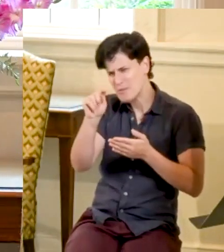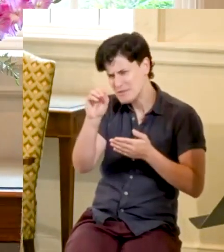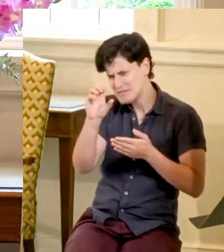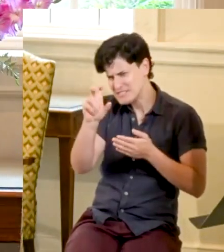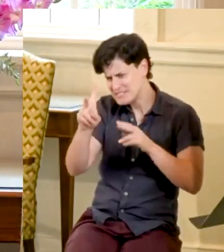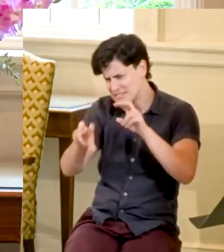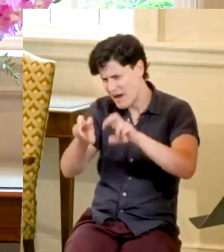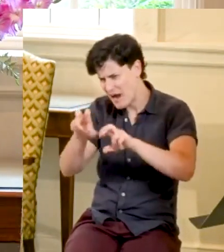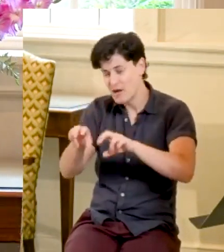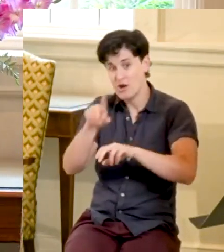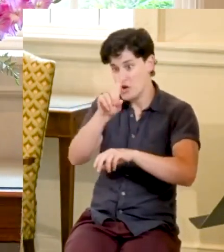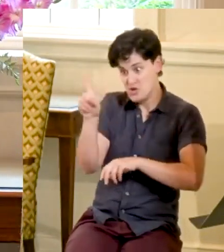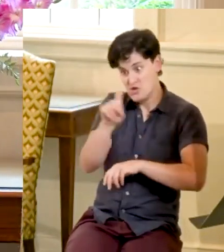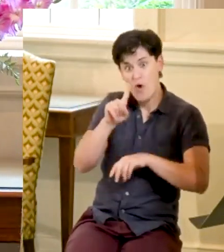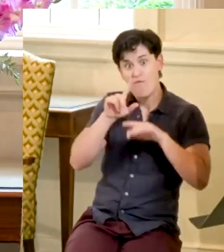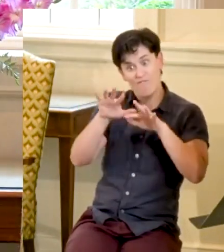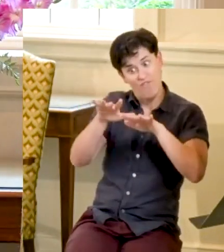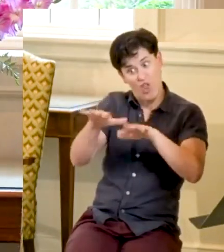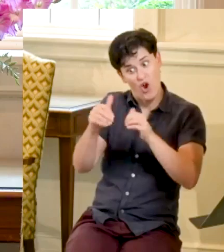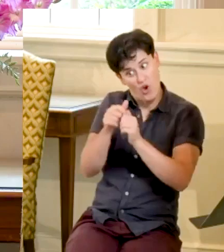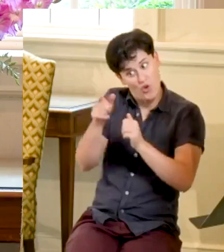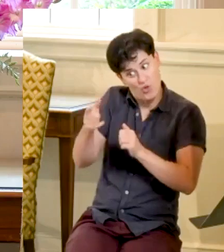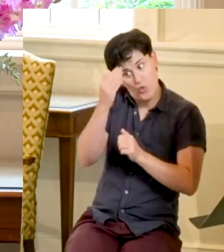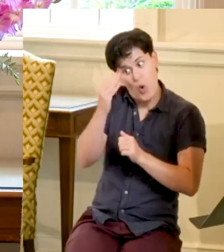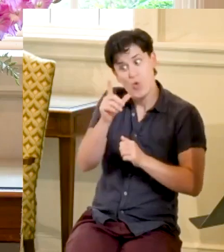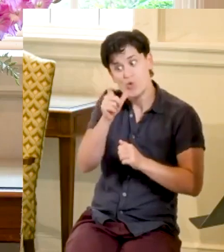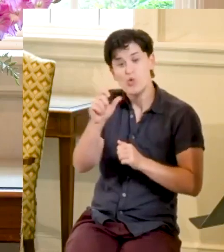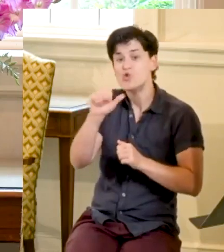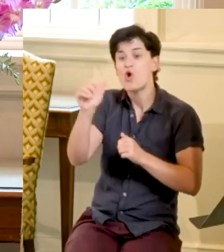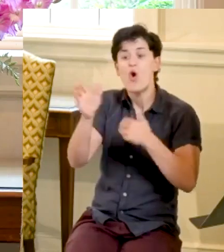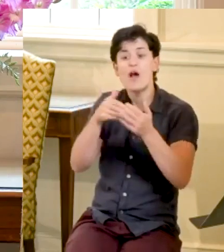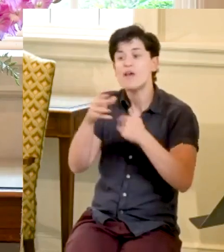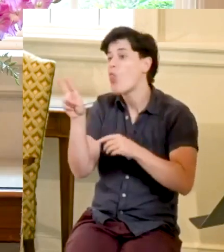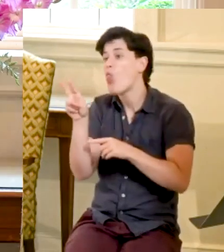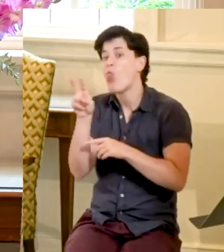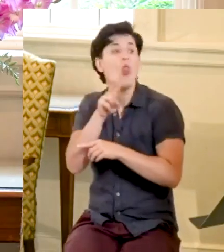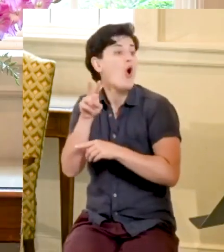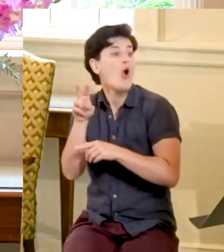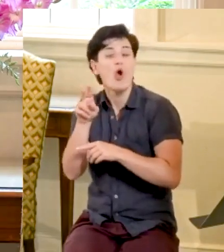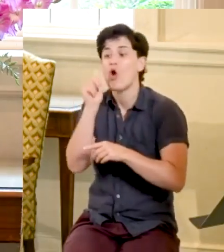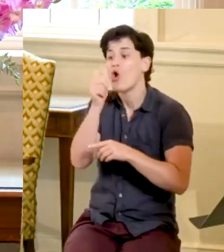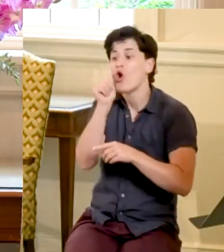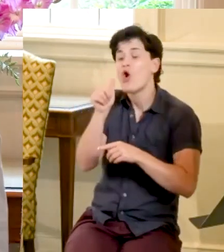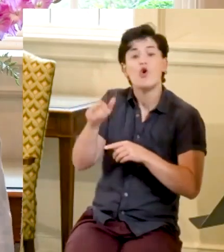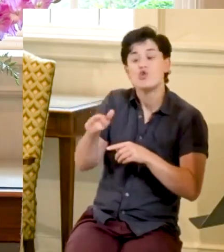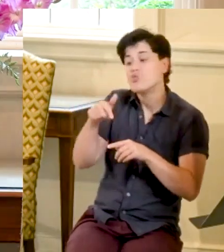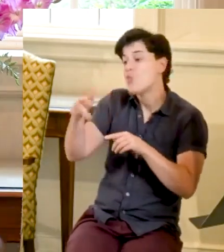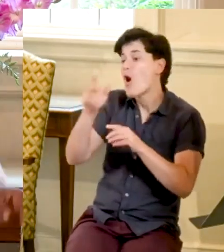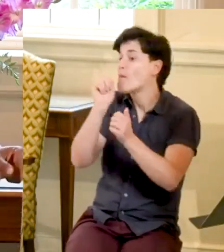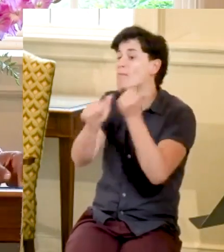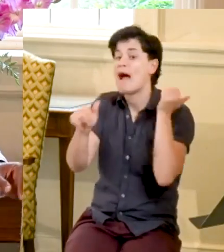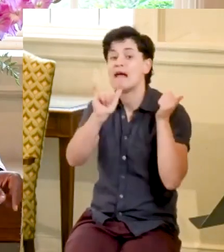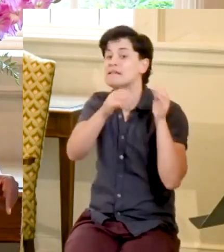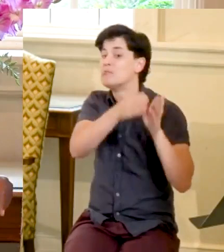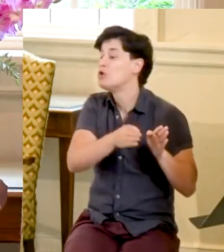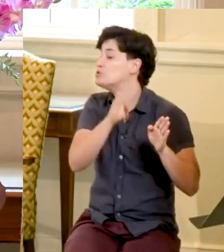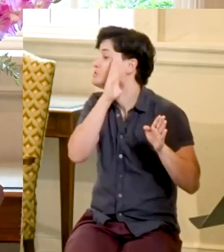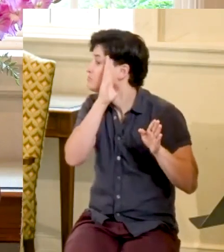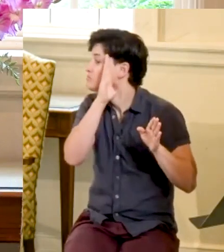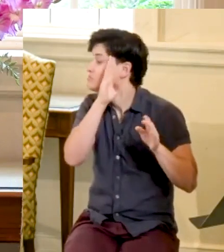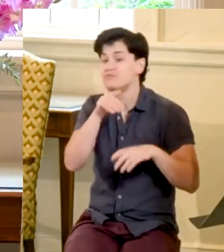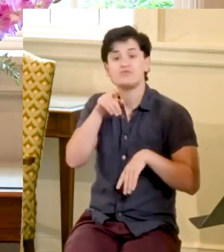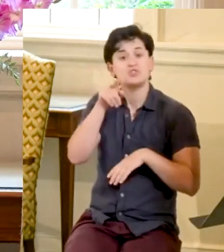Don't flirt with you-know-who. Don't even look in their direction. Girl, just walk on by. Don't hit send